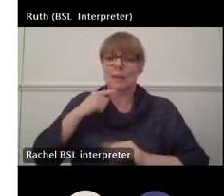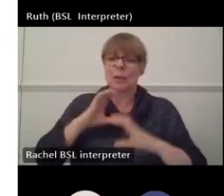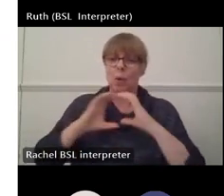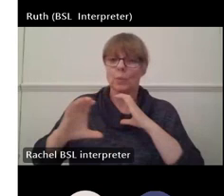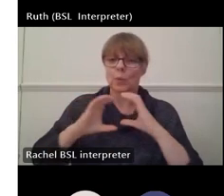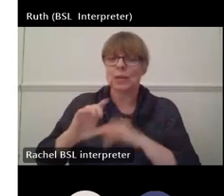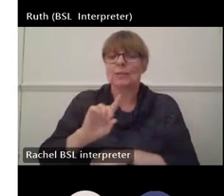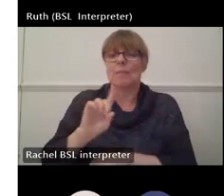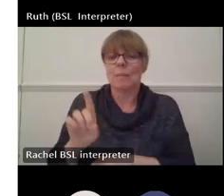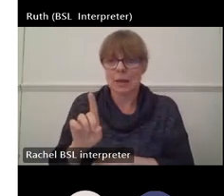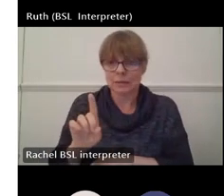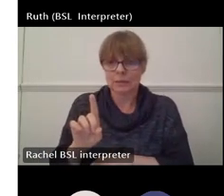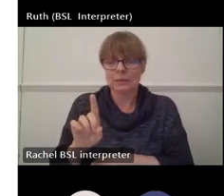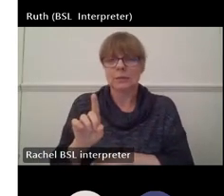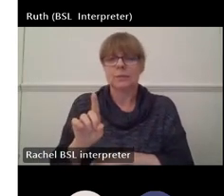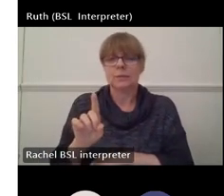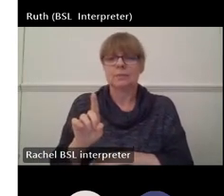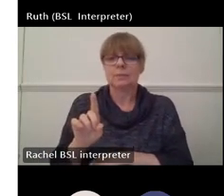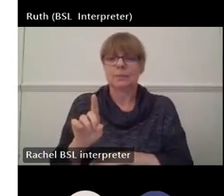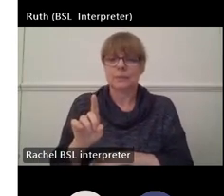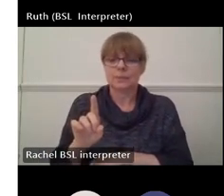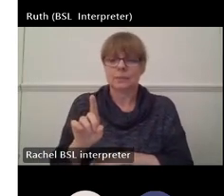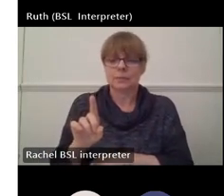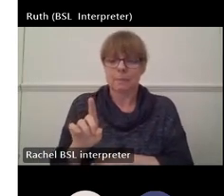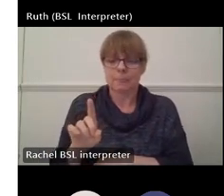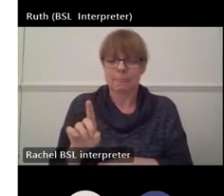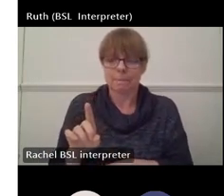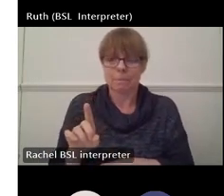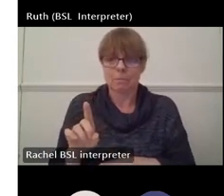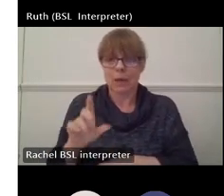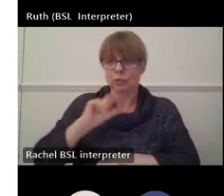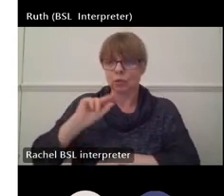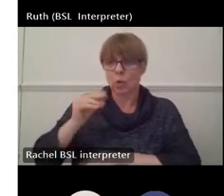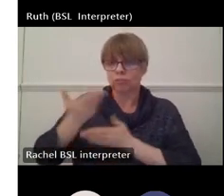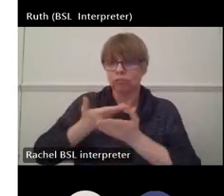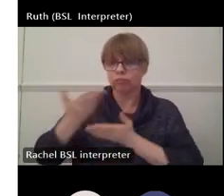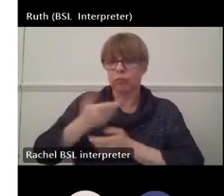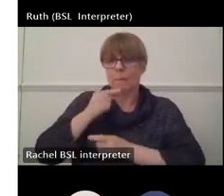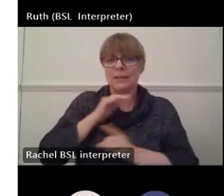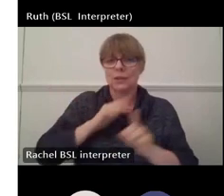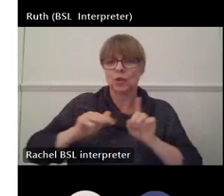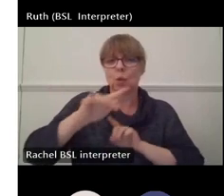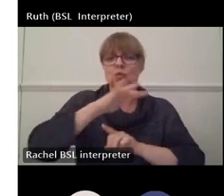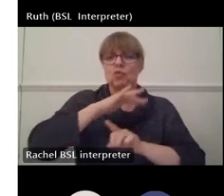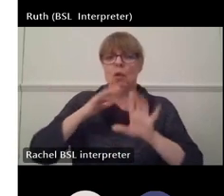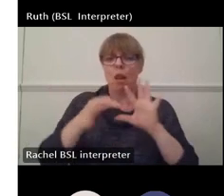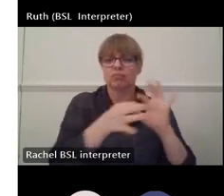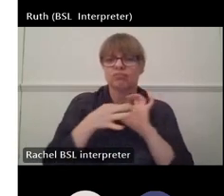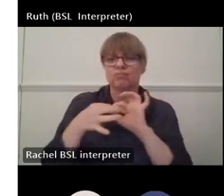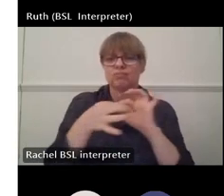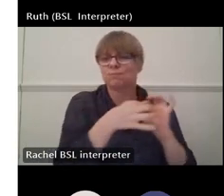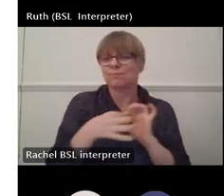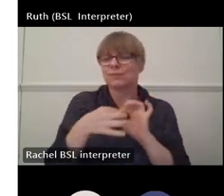But I can talk back, it's the social side of things I can't do. And